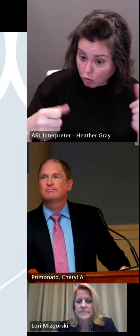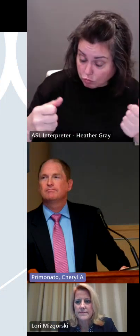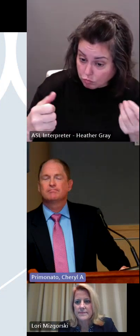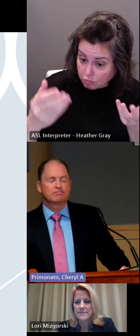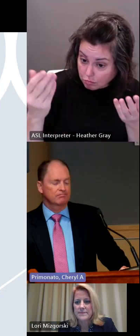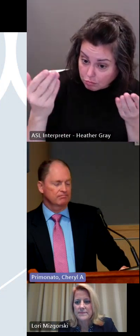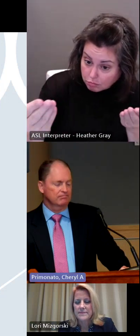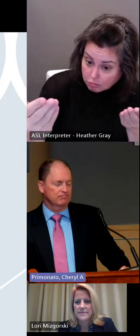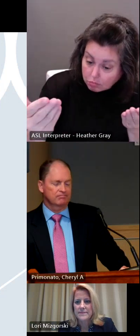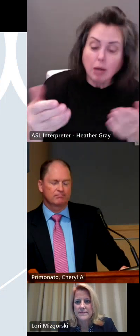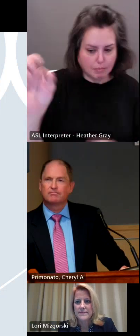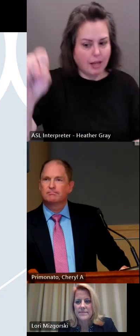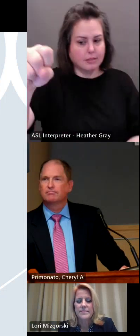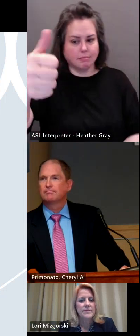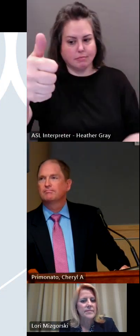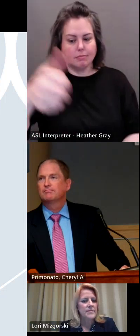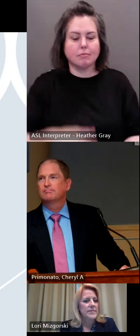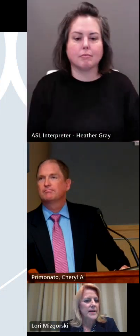Motion.